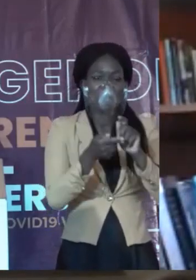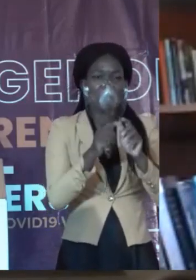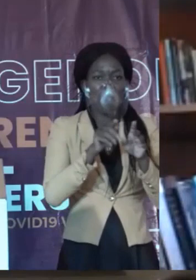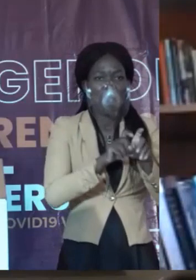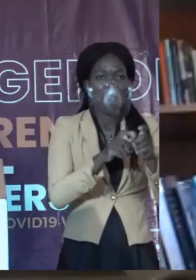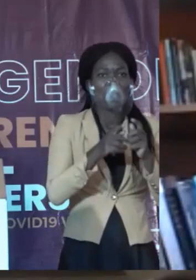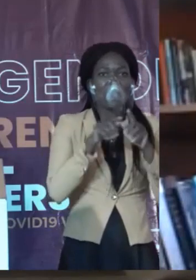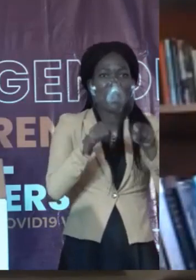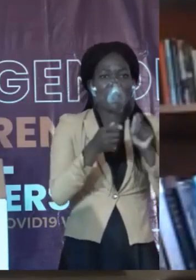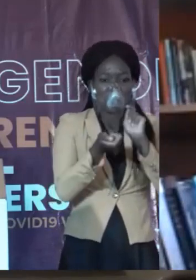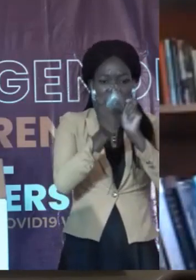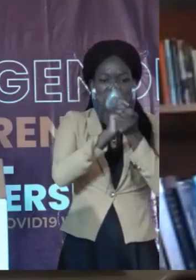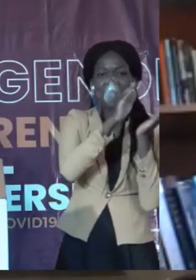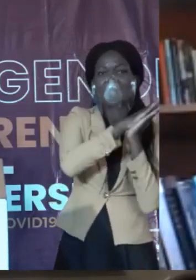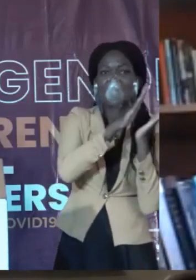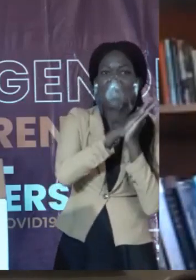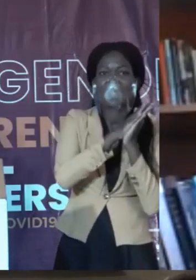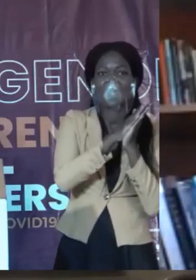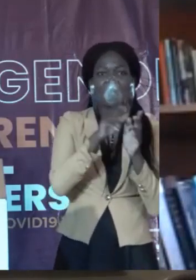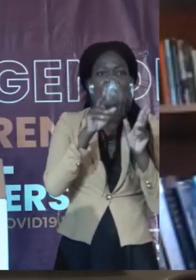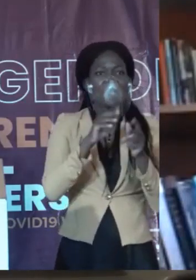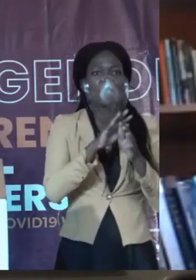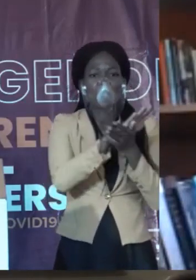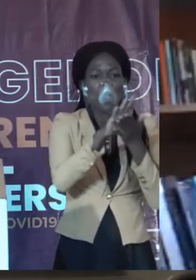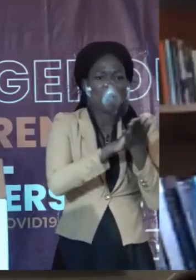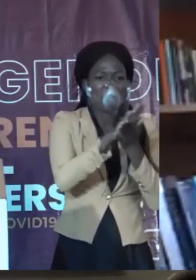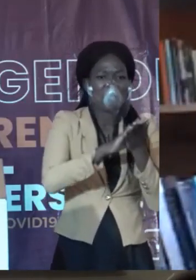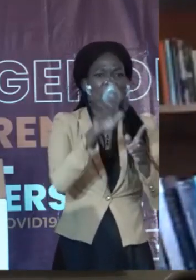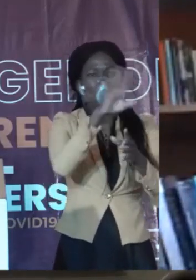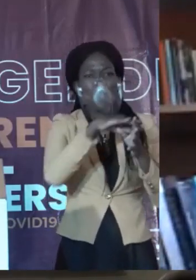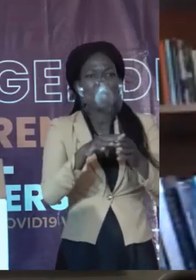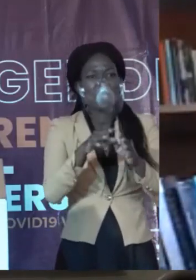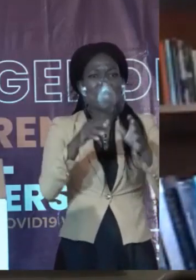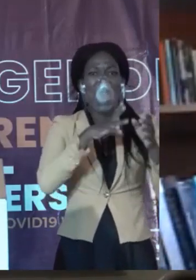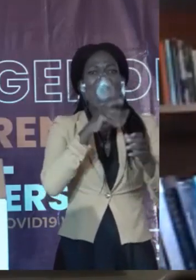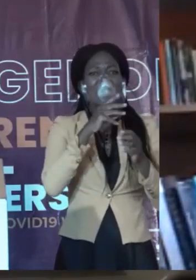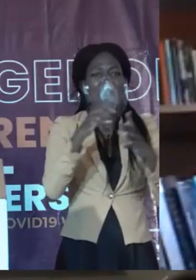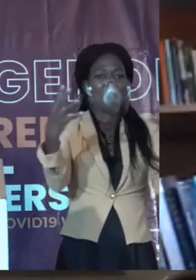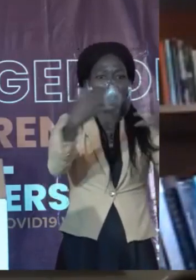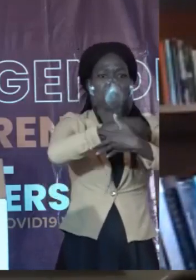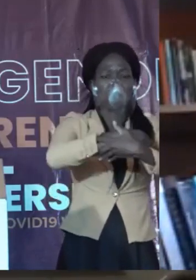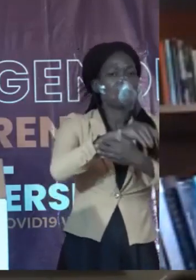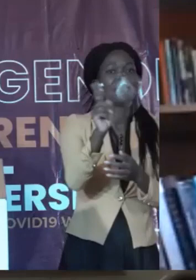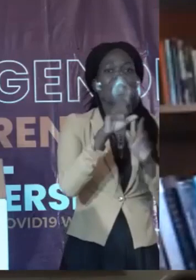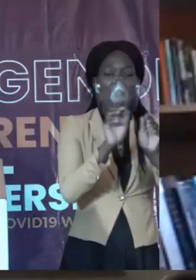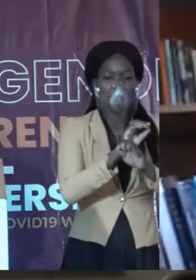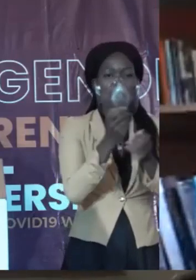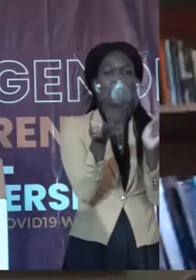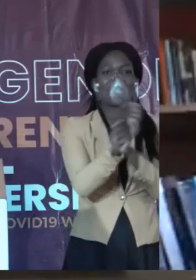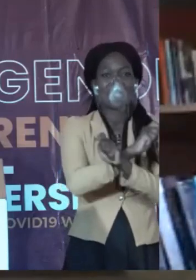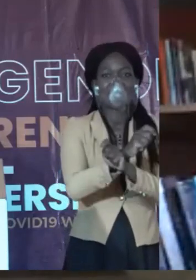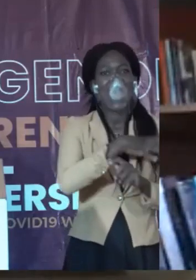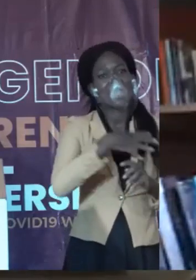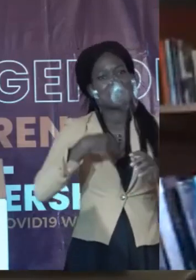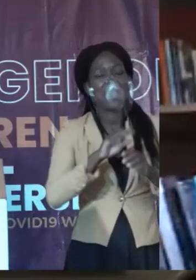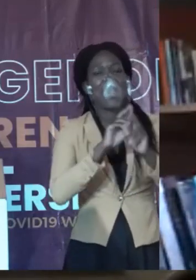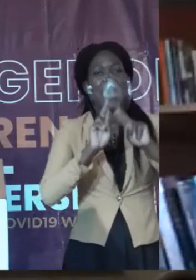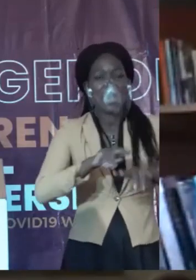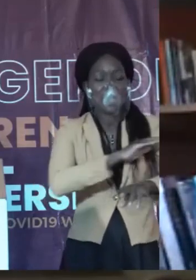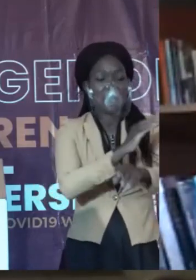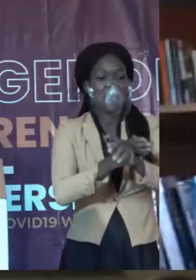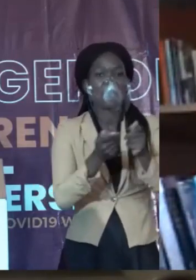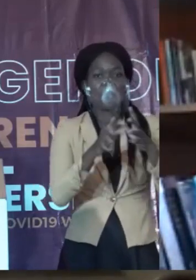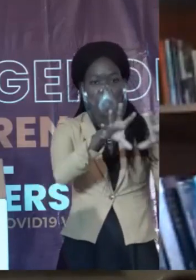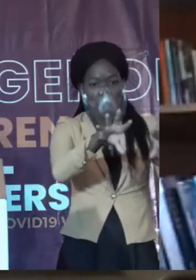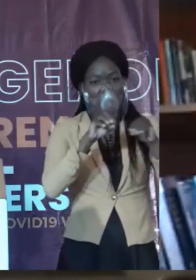that we have to do every day. We have to consistently challenge ourselves on that. To come to your question, Maggie, when looking at agriculture, I think you need to